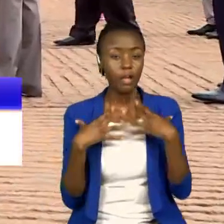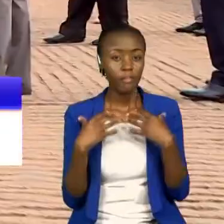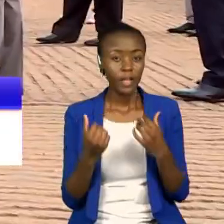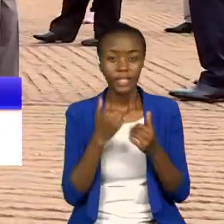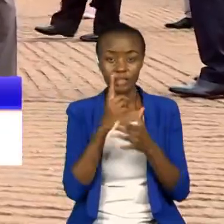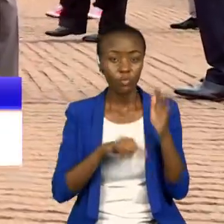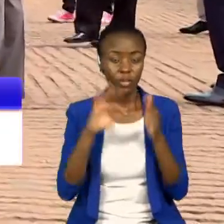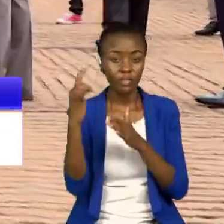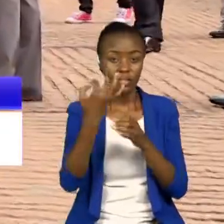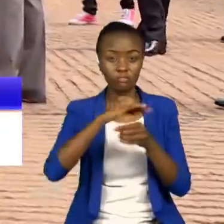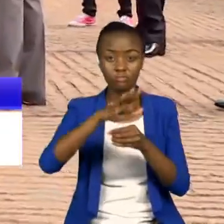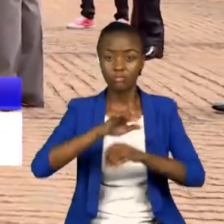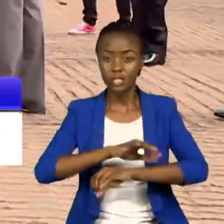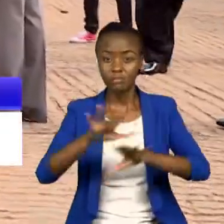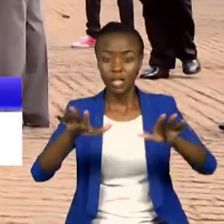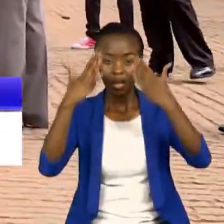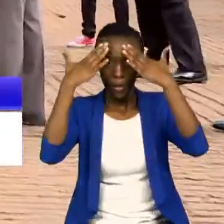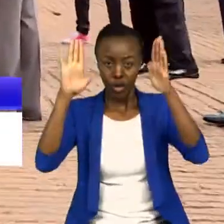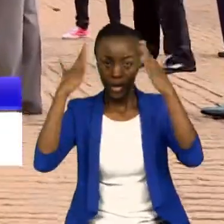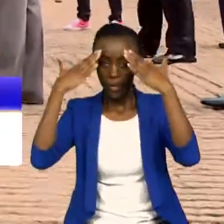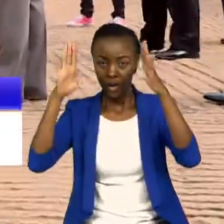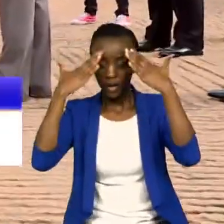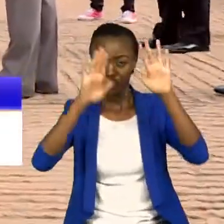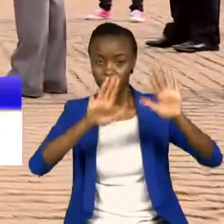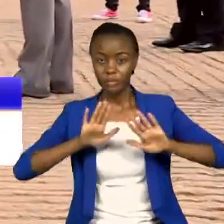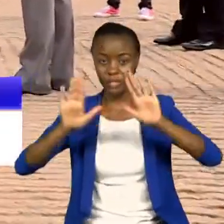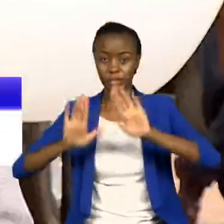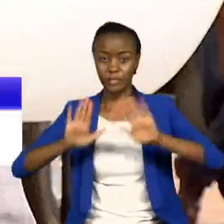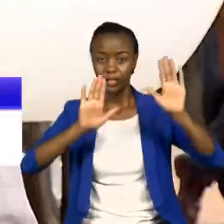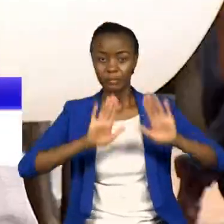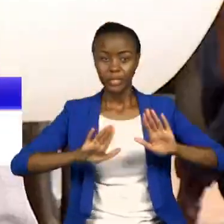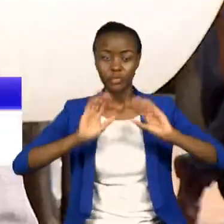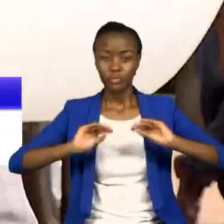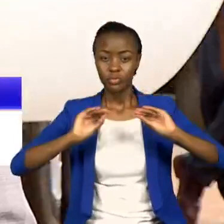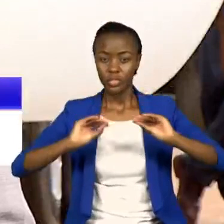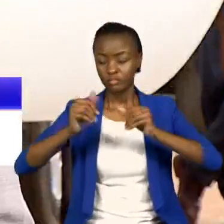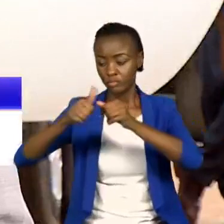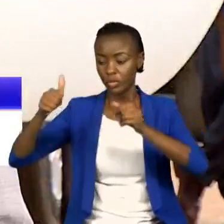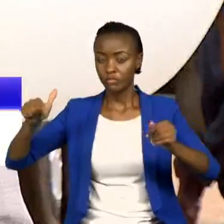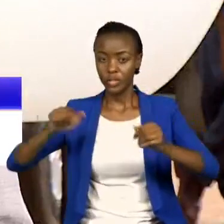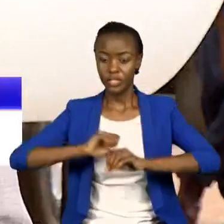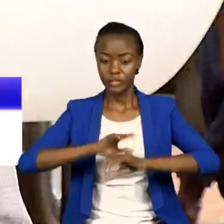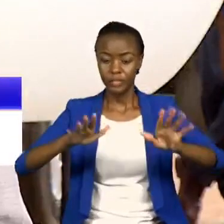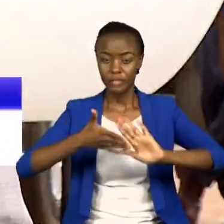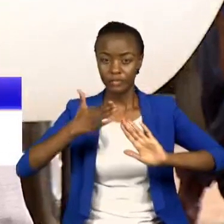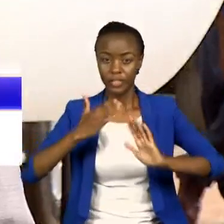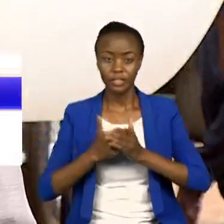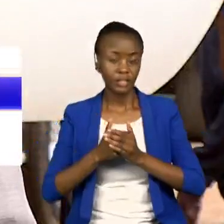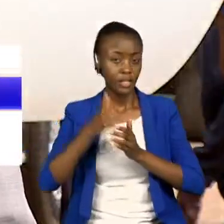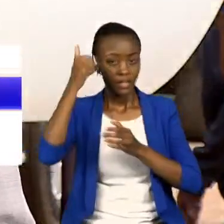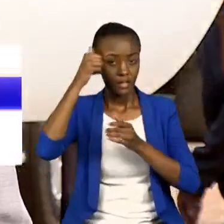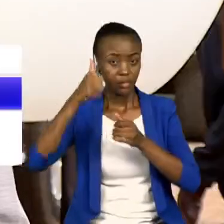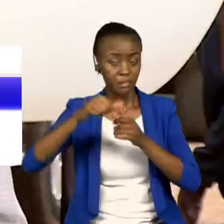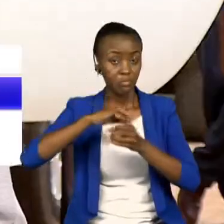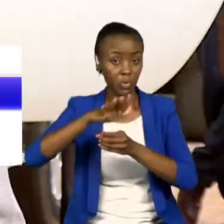wave sensitization campaign to save the sinking public ship. Let me remind all Kenyans that COVID-19 is